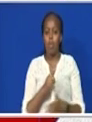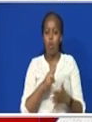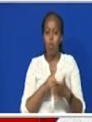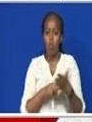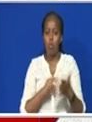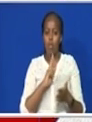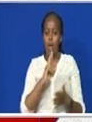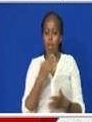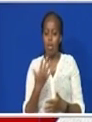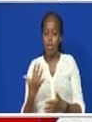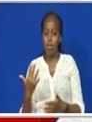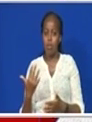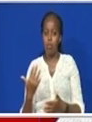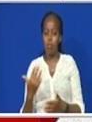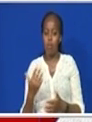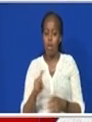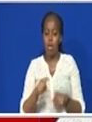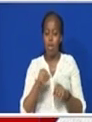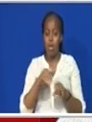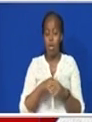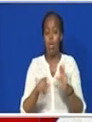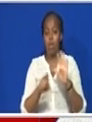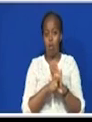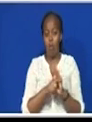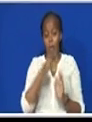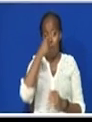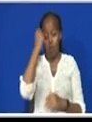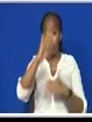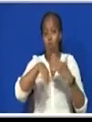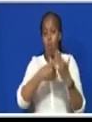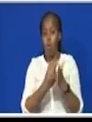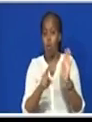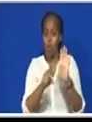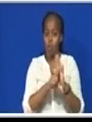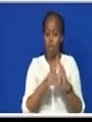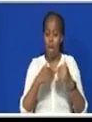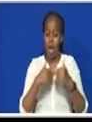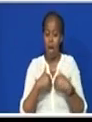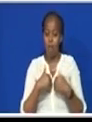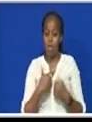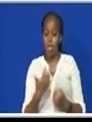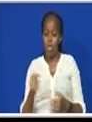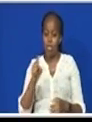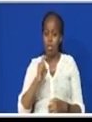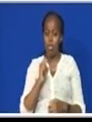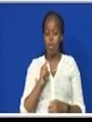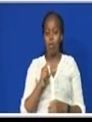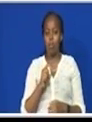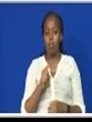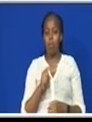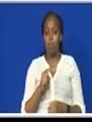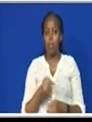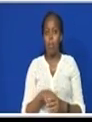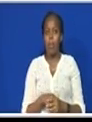conditions in a law? Because all laws will have a condition for them to be fulfilled.